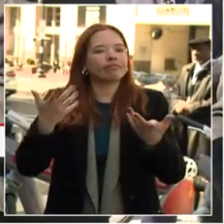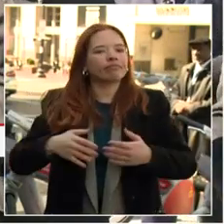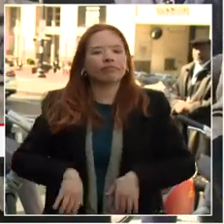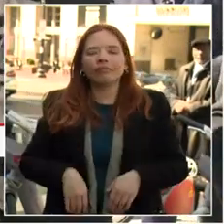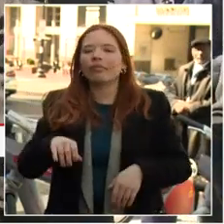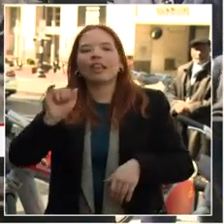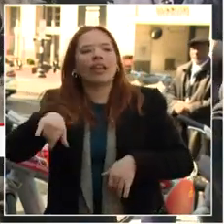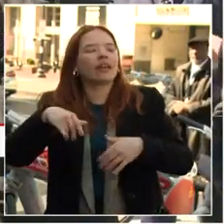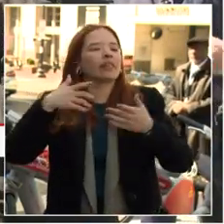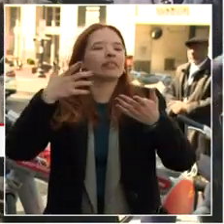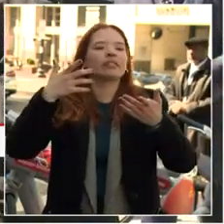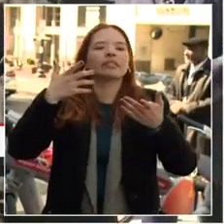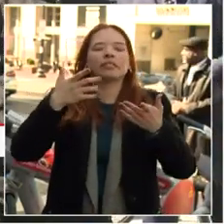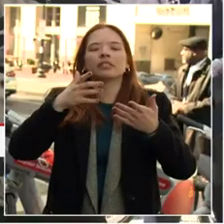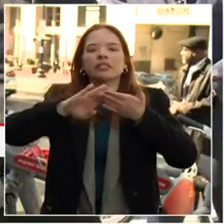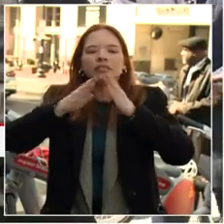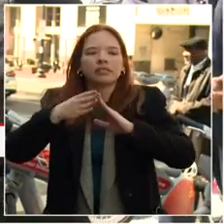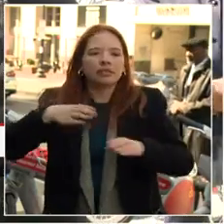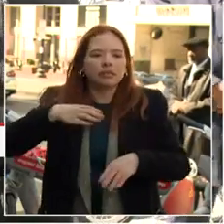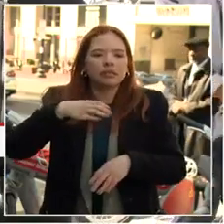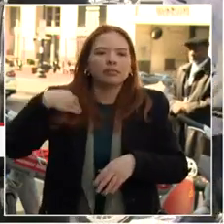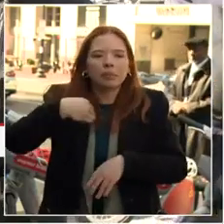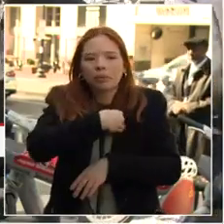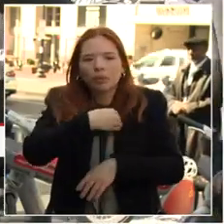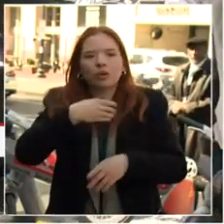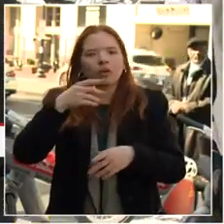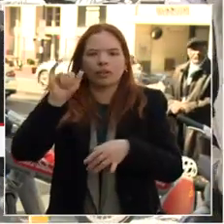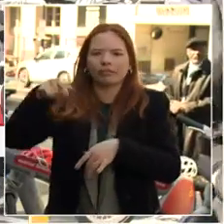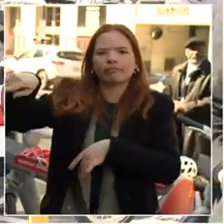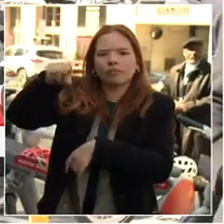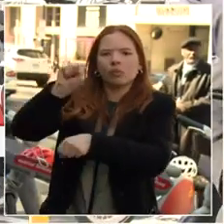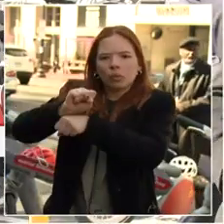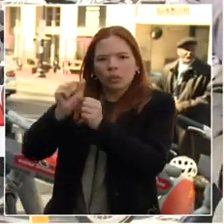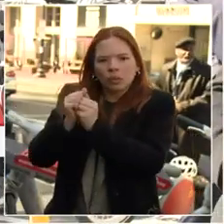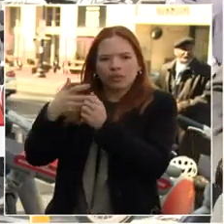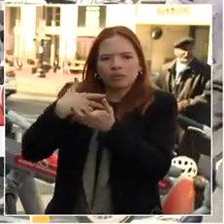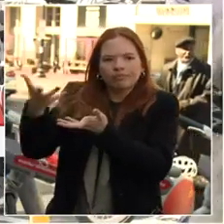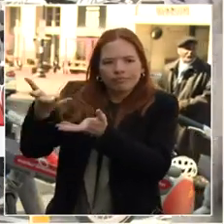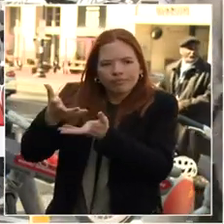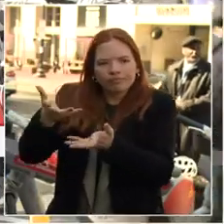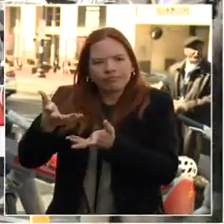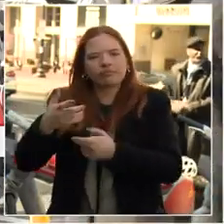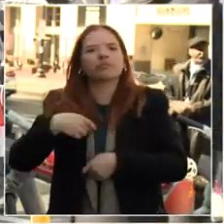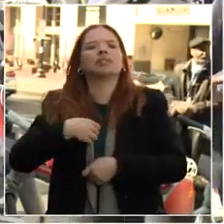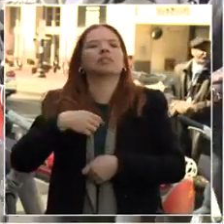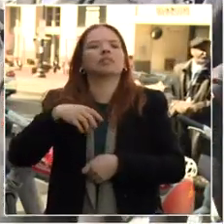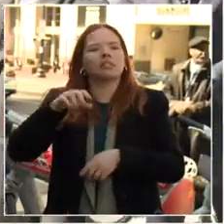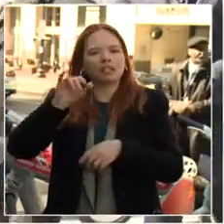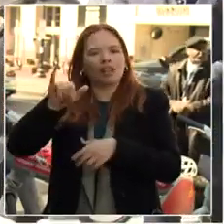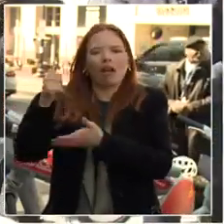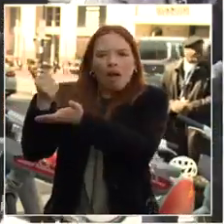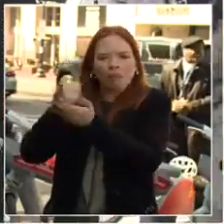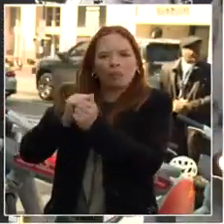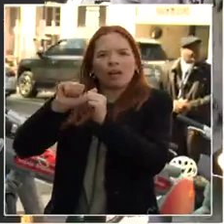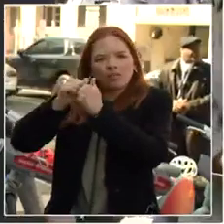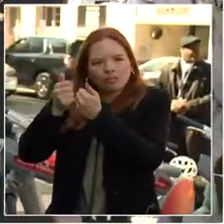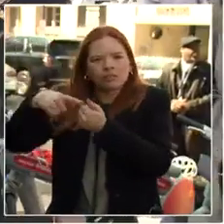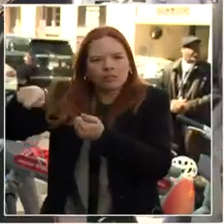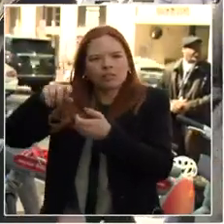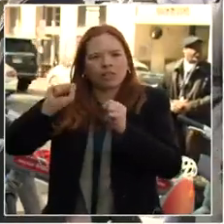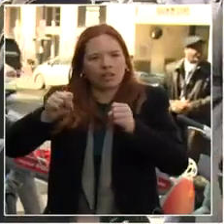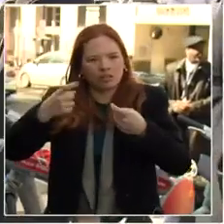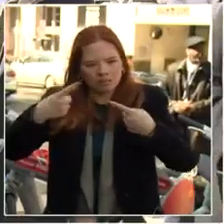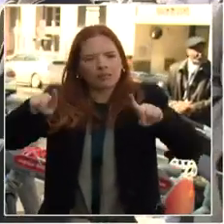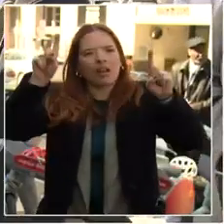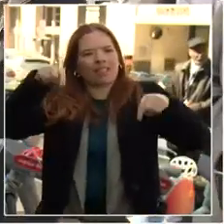years, as well as our vendor partners who are helping to make this possible. Today, we celebrate